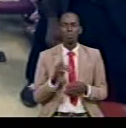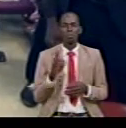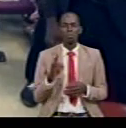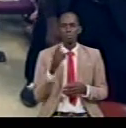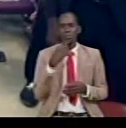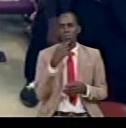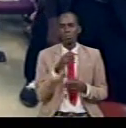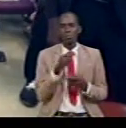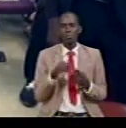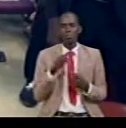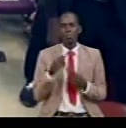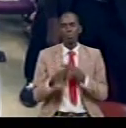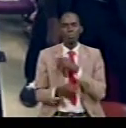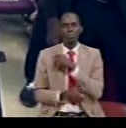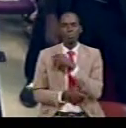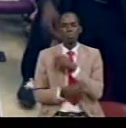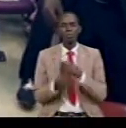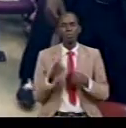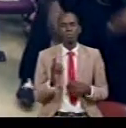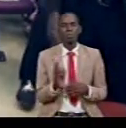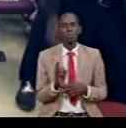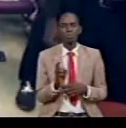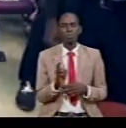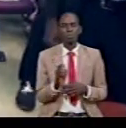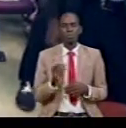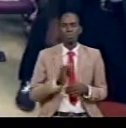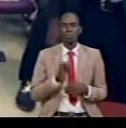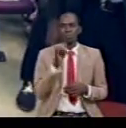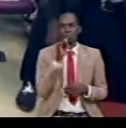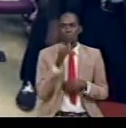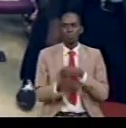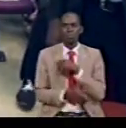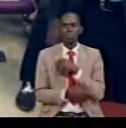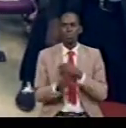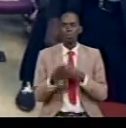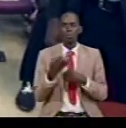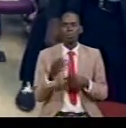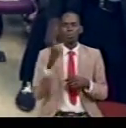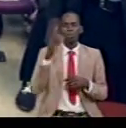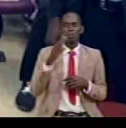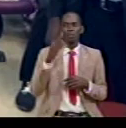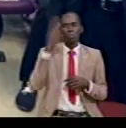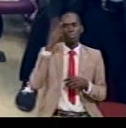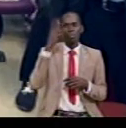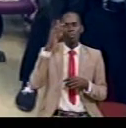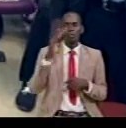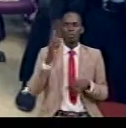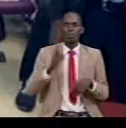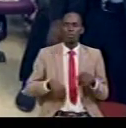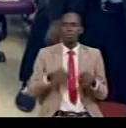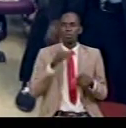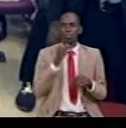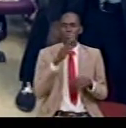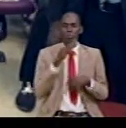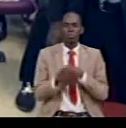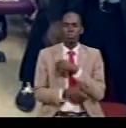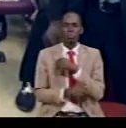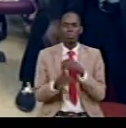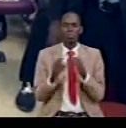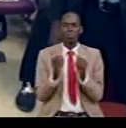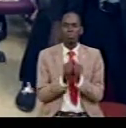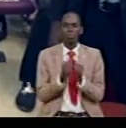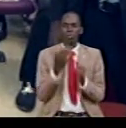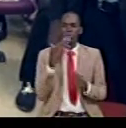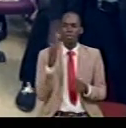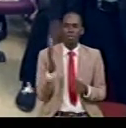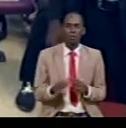tempted, I am tempted of God, for God cannot be tempted with evil, neither tempt he